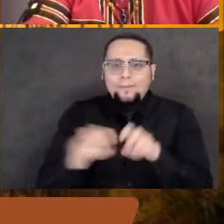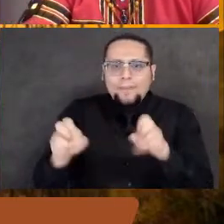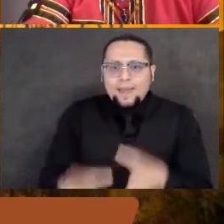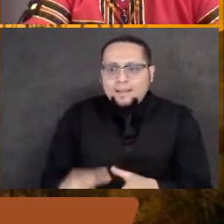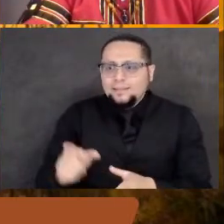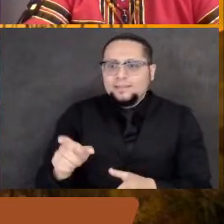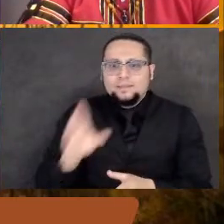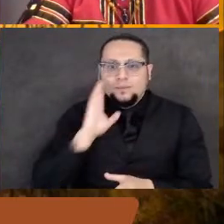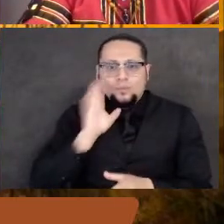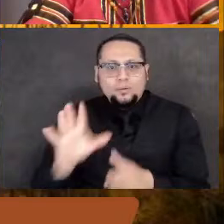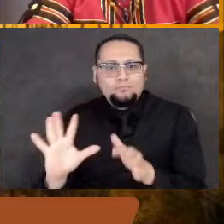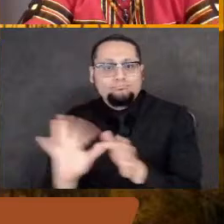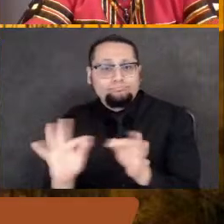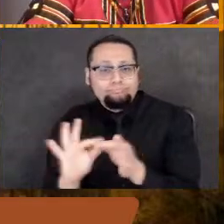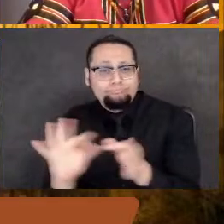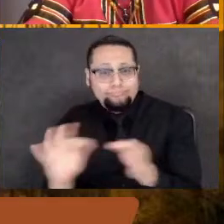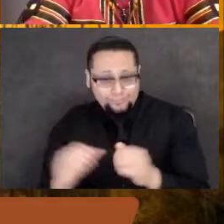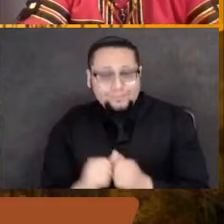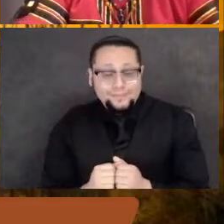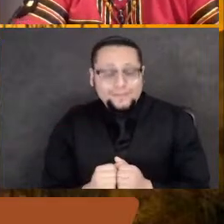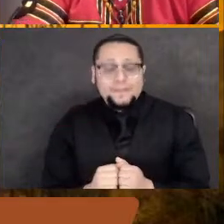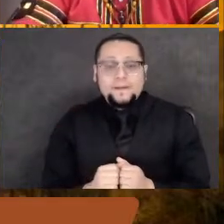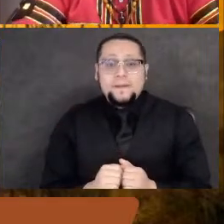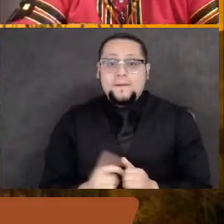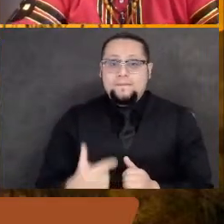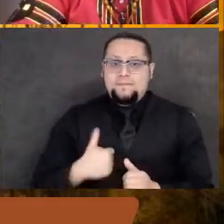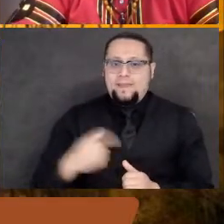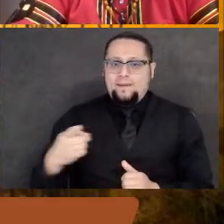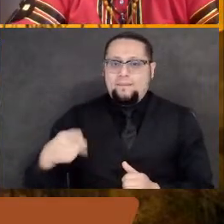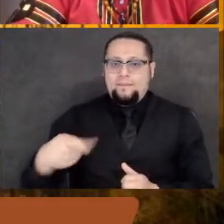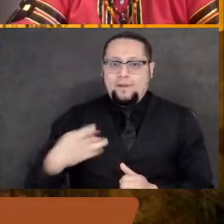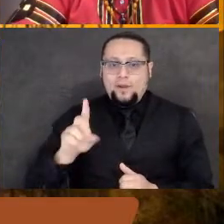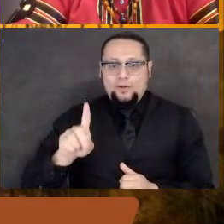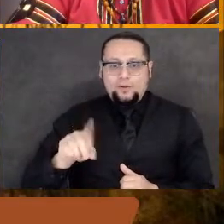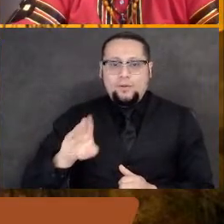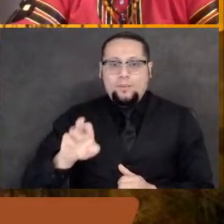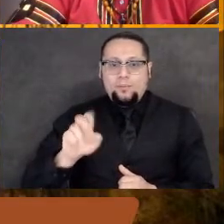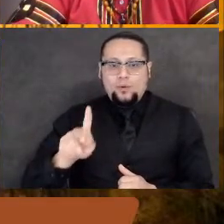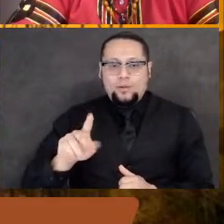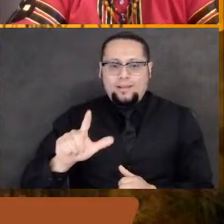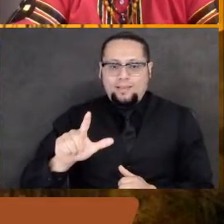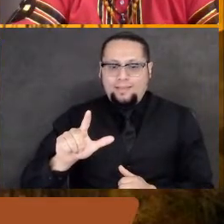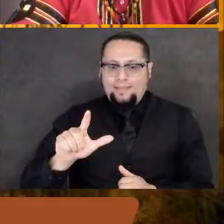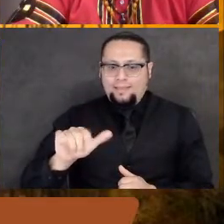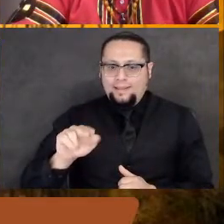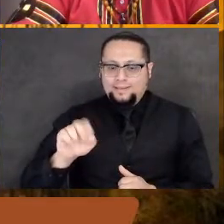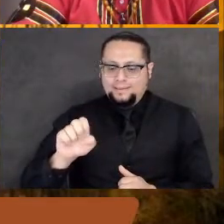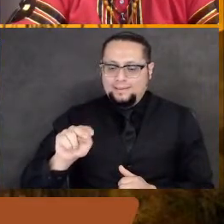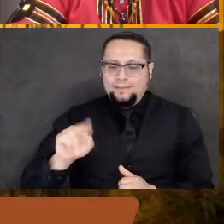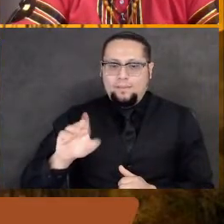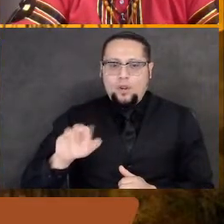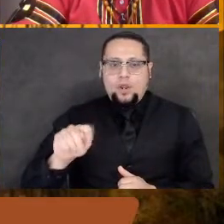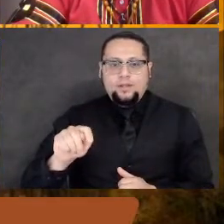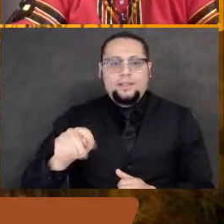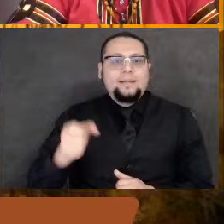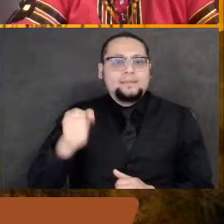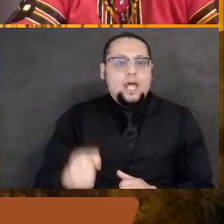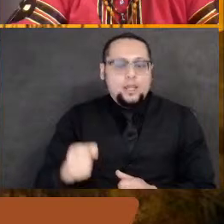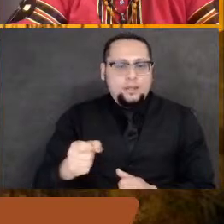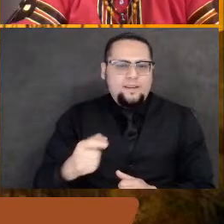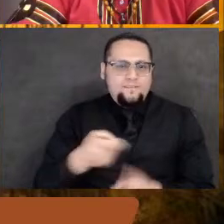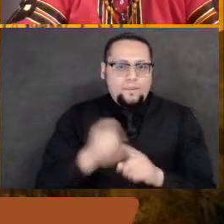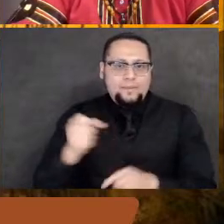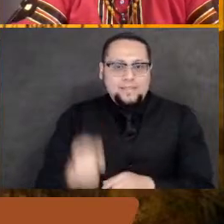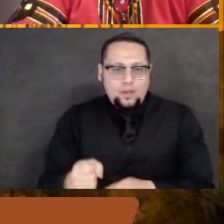will share. I am Dr. Brooke Linsenbart, mostly Southern descent from what is also the St.